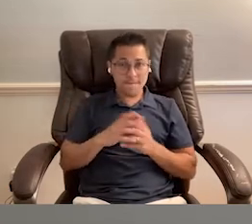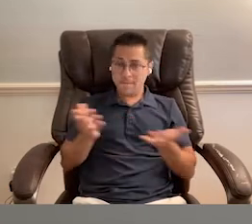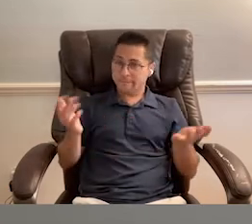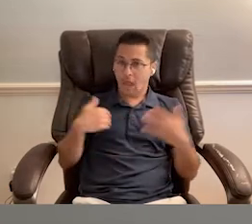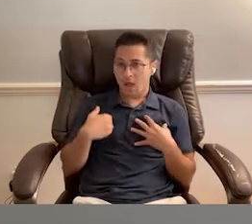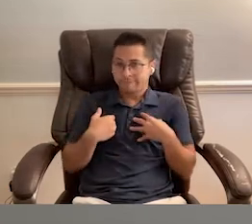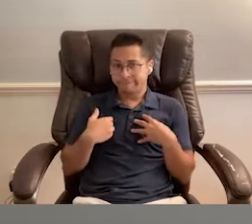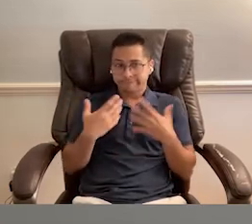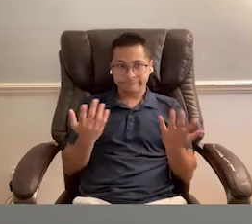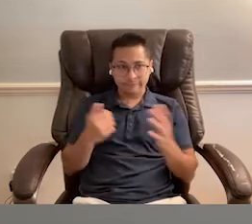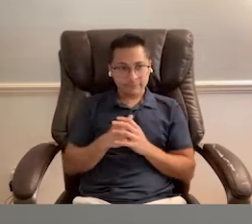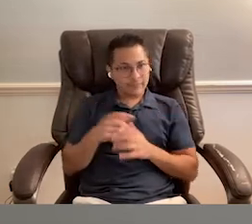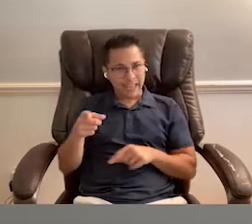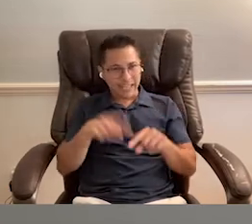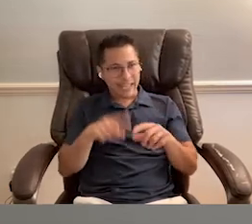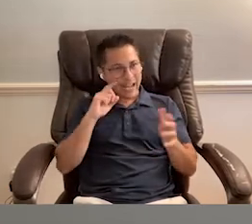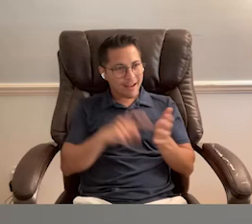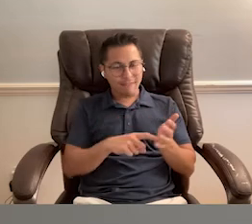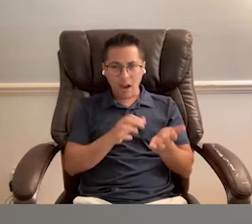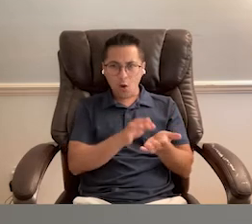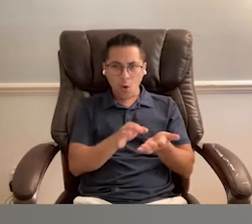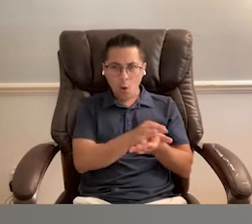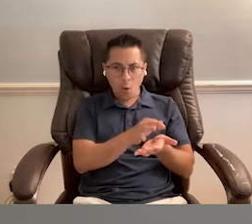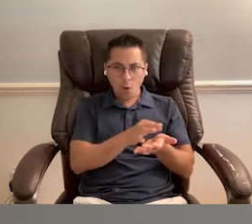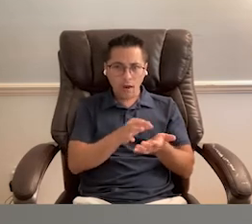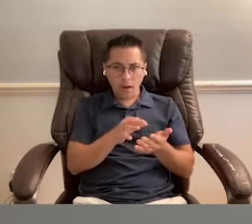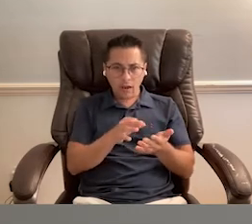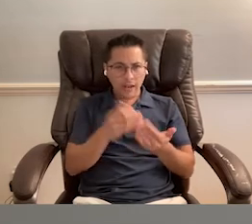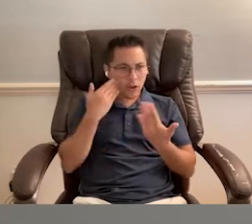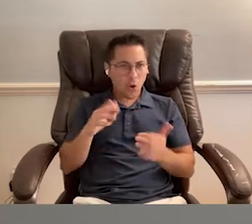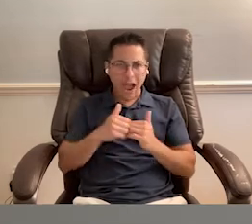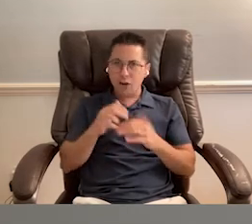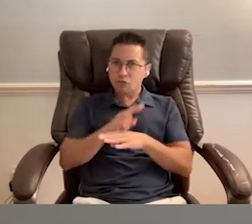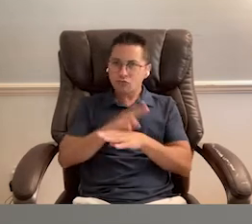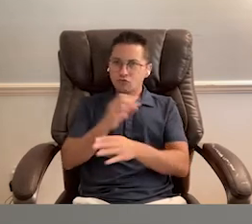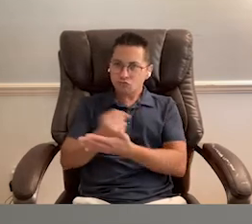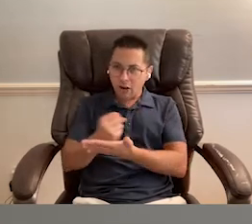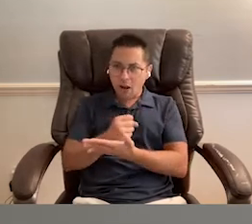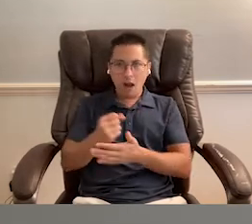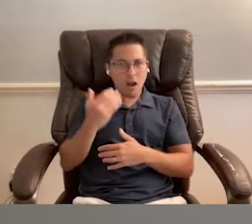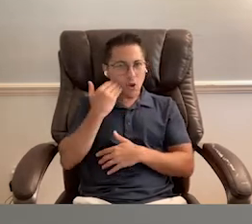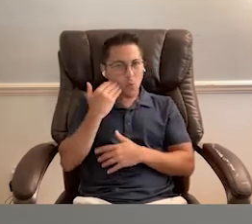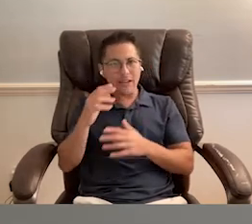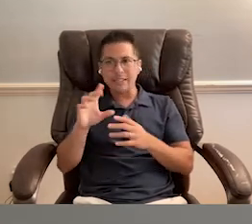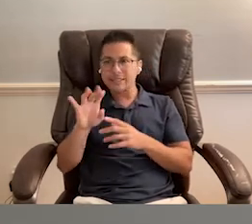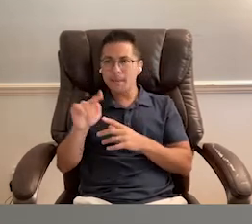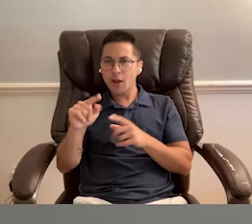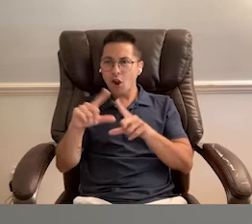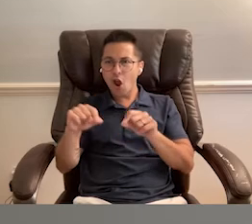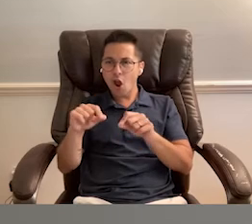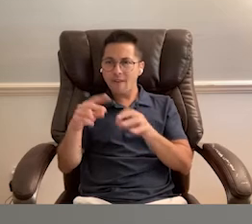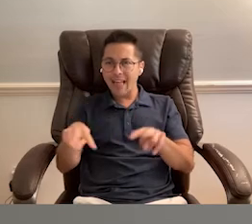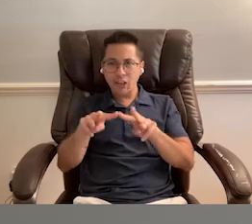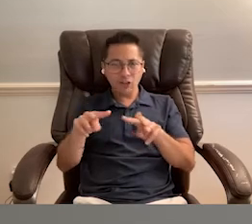I And like, if he can't identify a coin, you want him to know how to use the credit card and know what his debit card balance is, but he